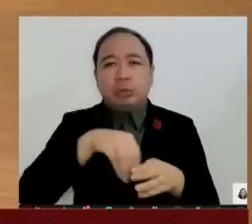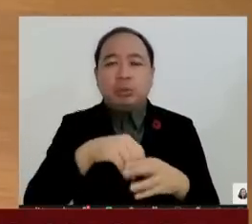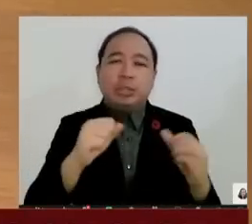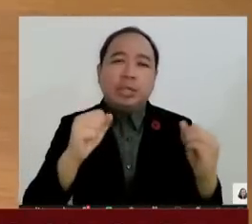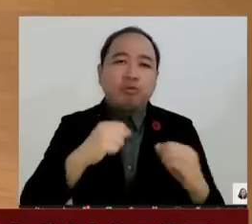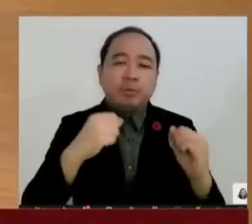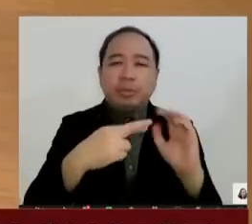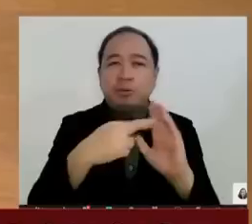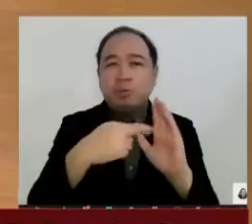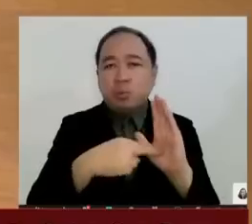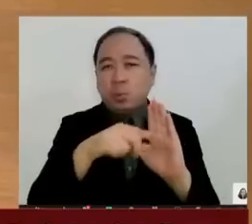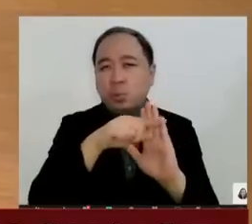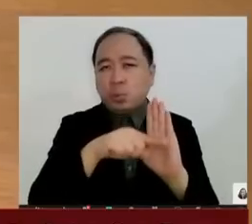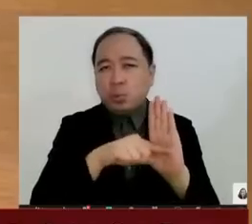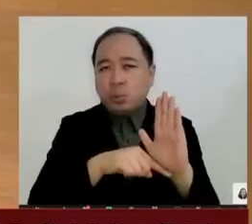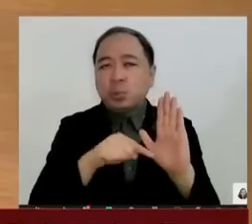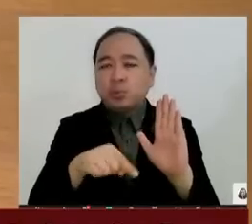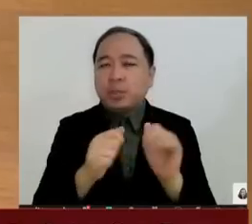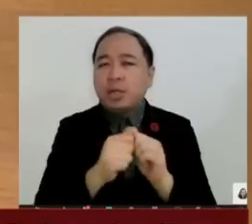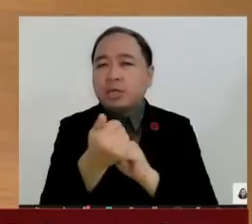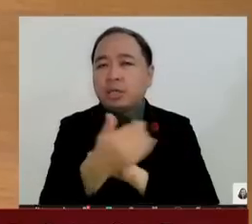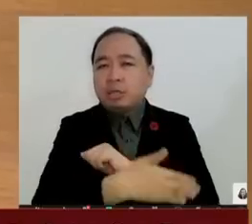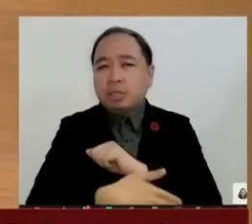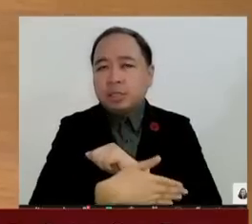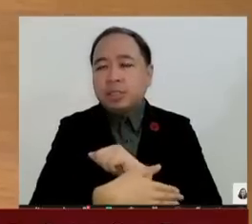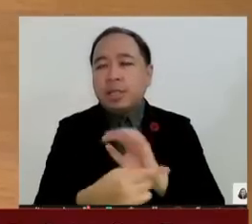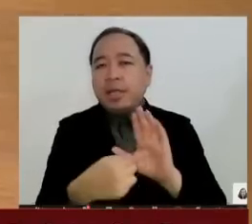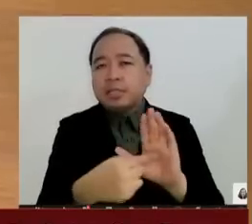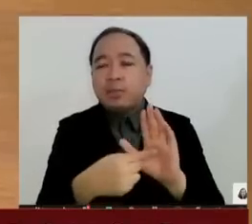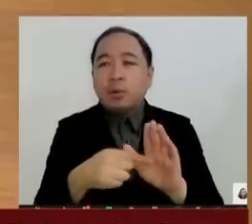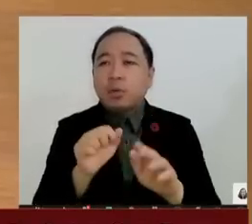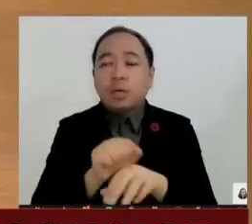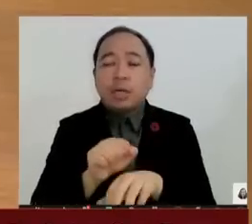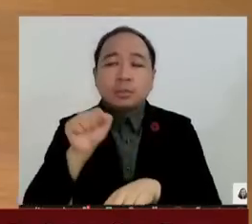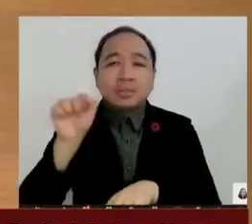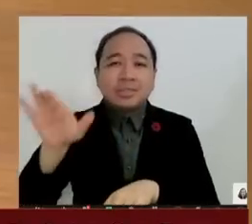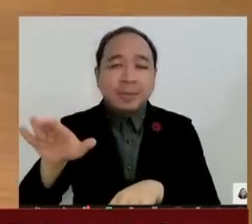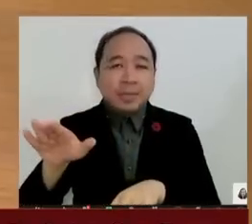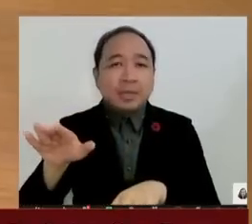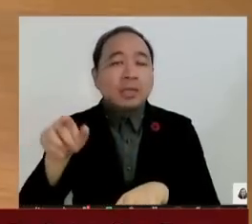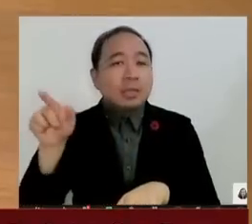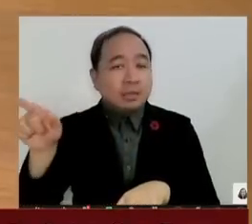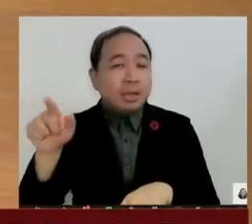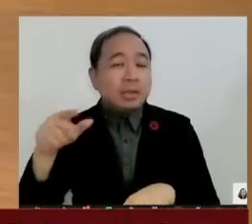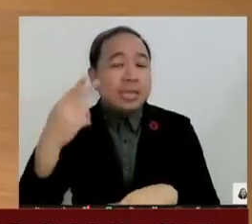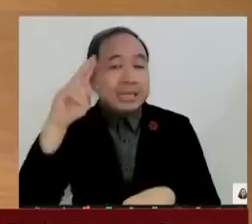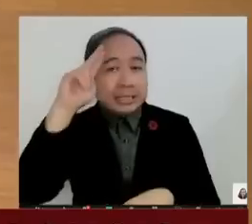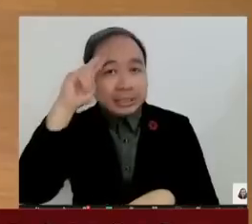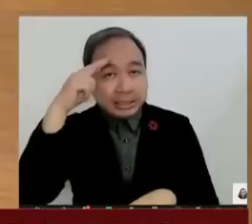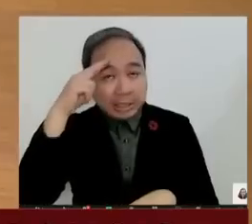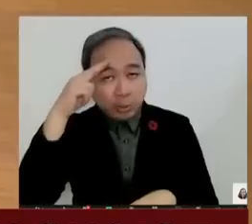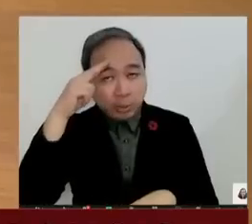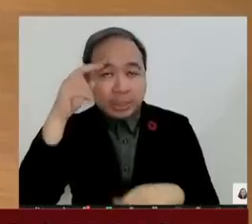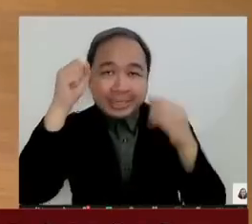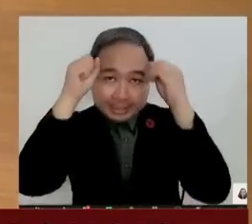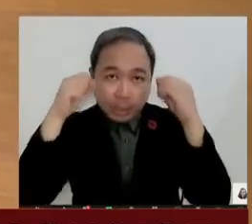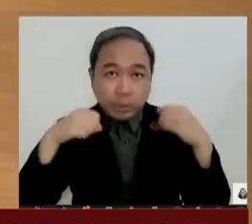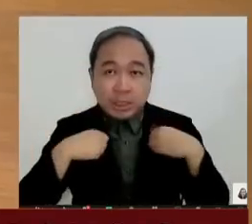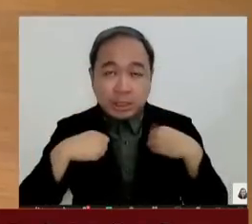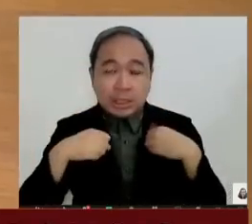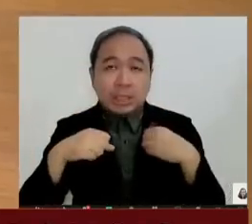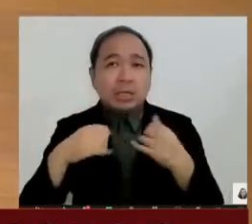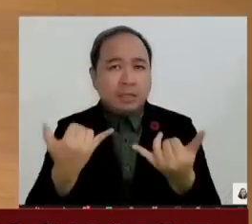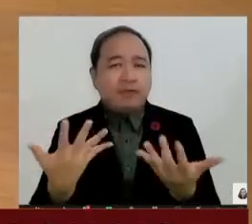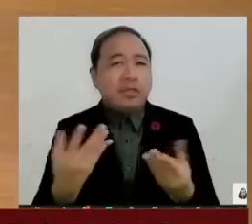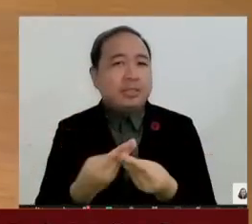countries. For example, the deployment issue in the Kingdom of Saudi Arabia has now been resolved. And as of